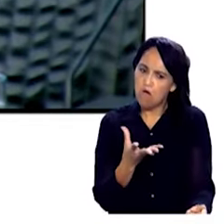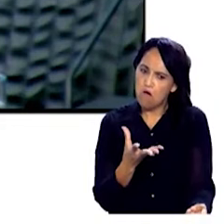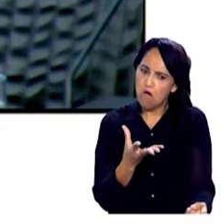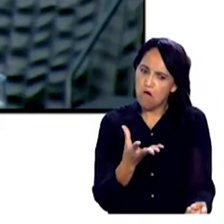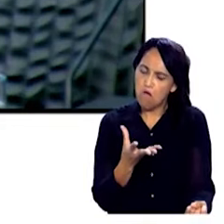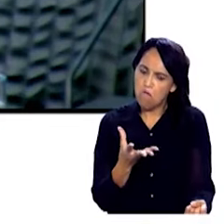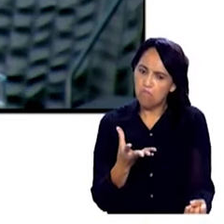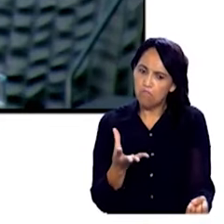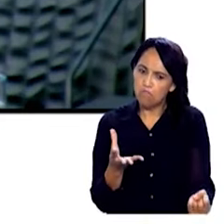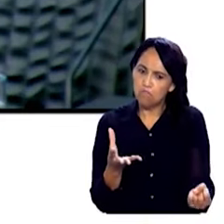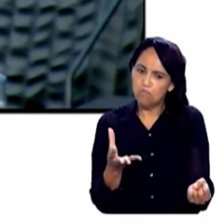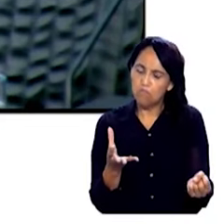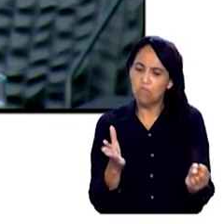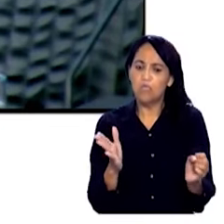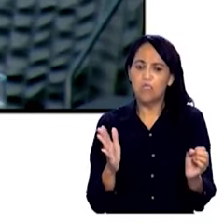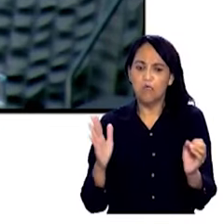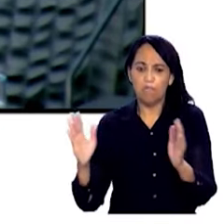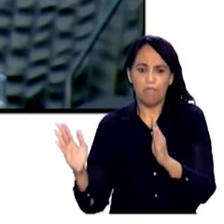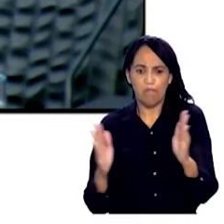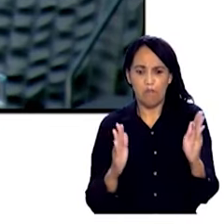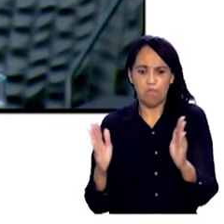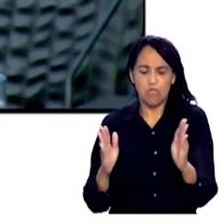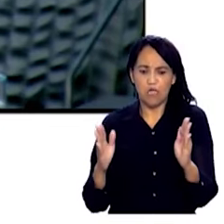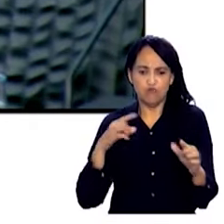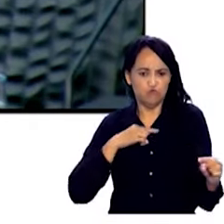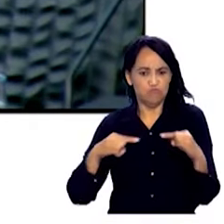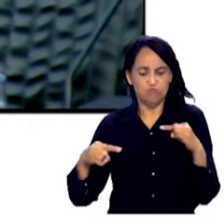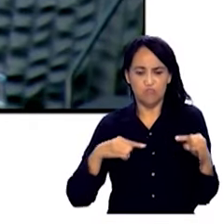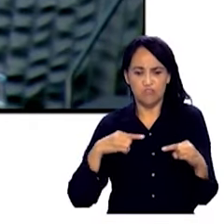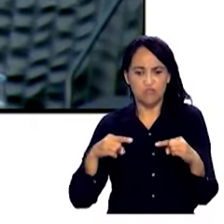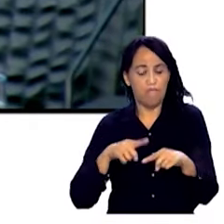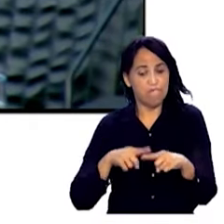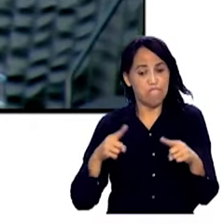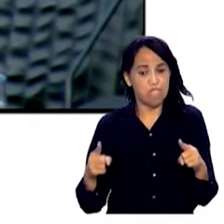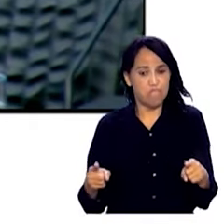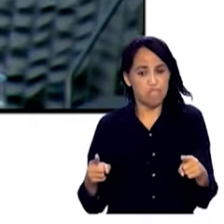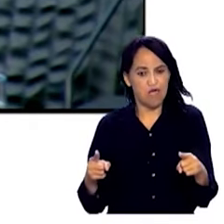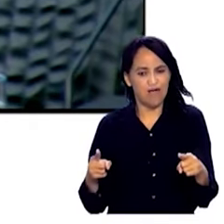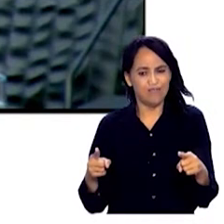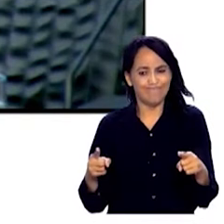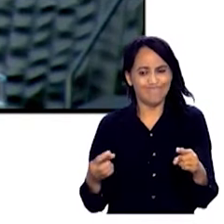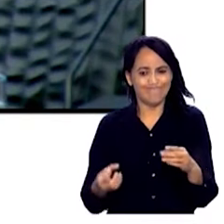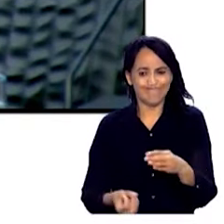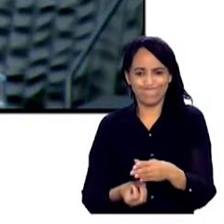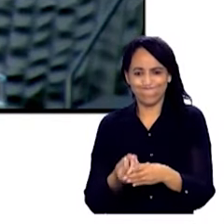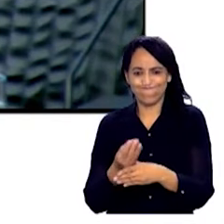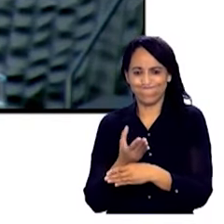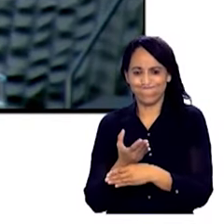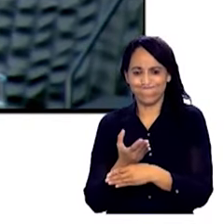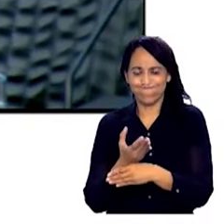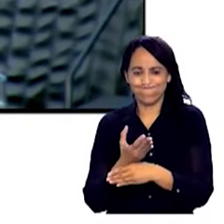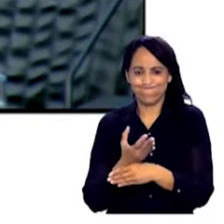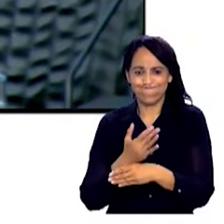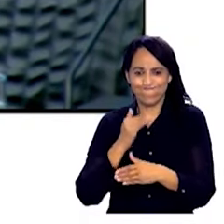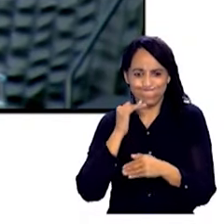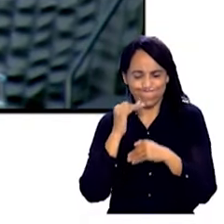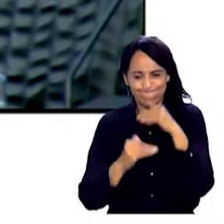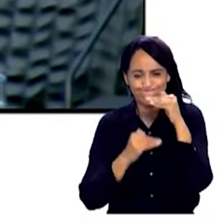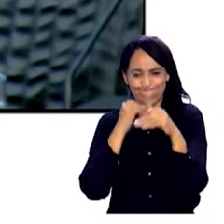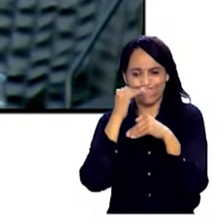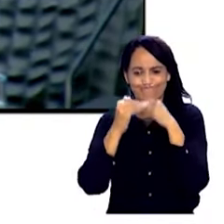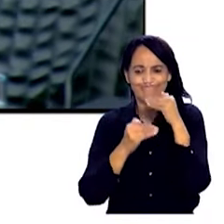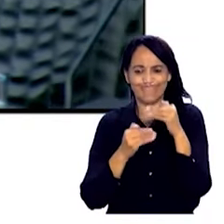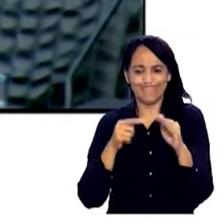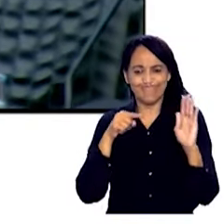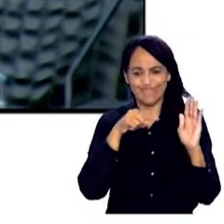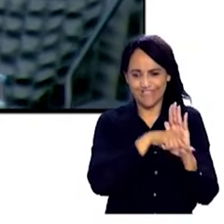Public backlash Against the attempt to medle with the Independence of the Court I'll turn Now to the Court